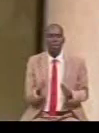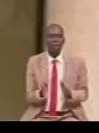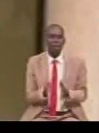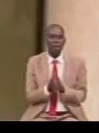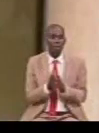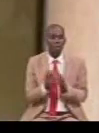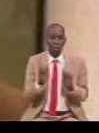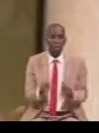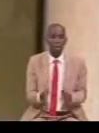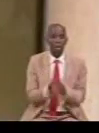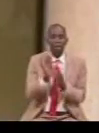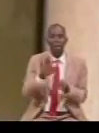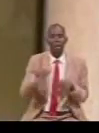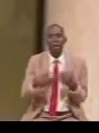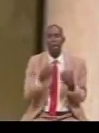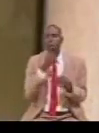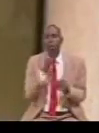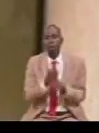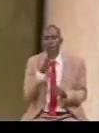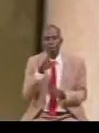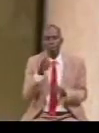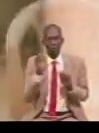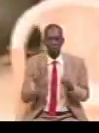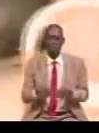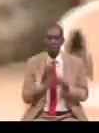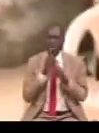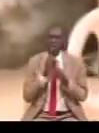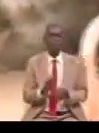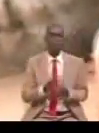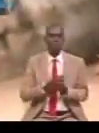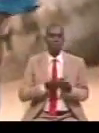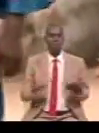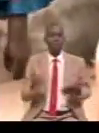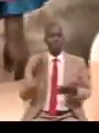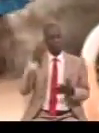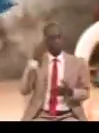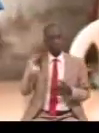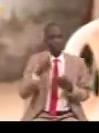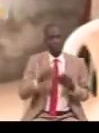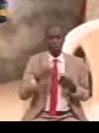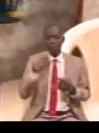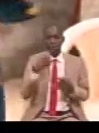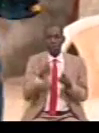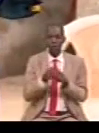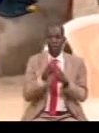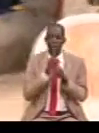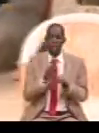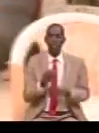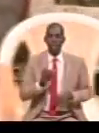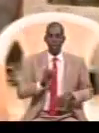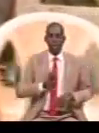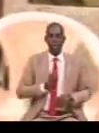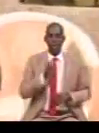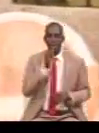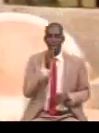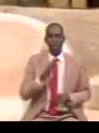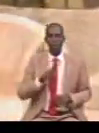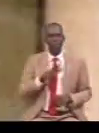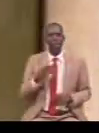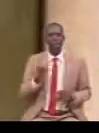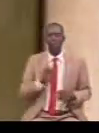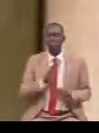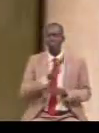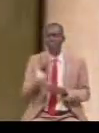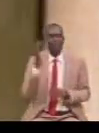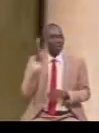could answer correctly, nor for him to even say, I am fine. I've never heard my son Fifi